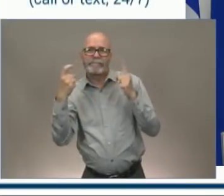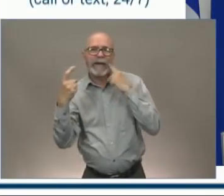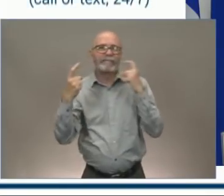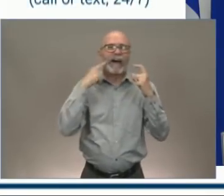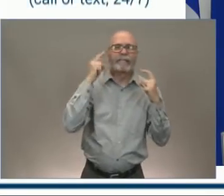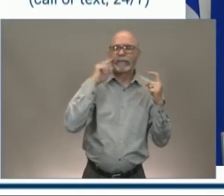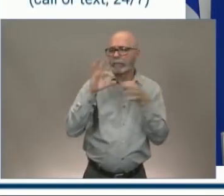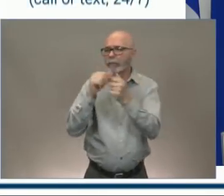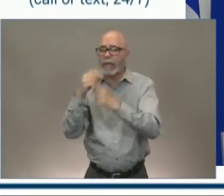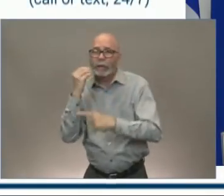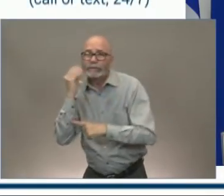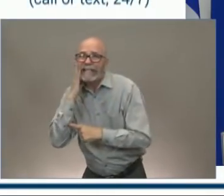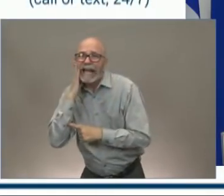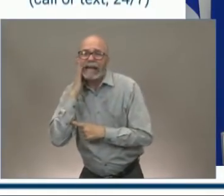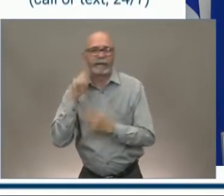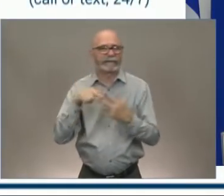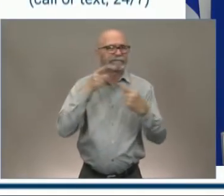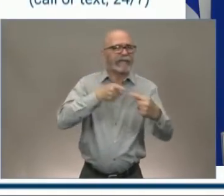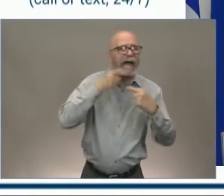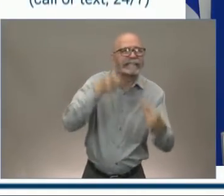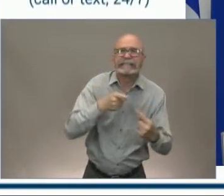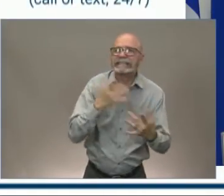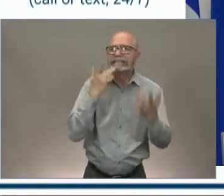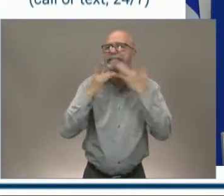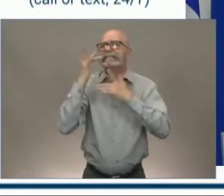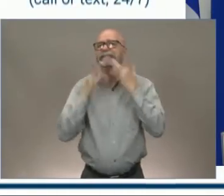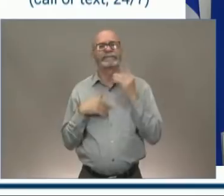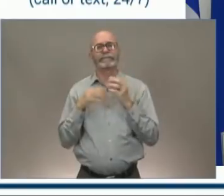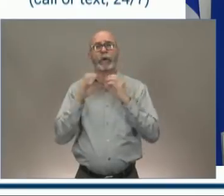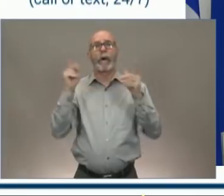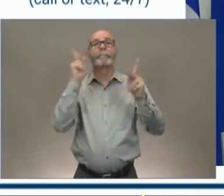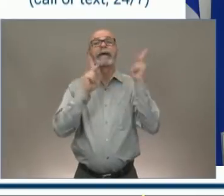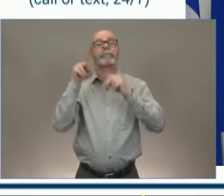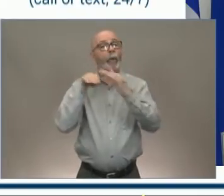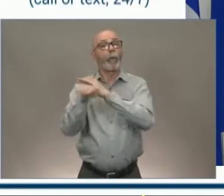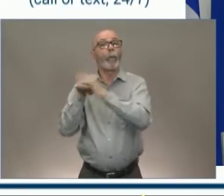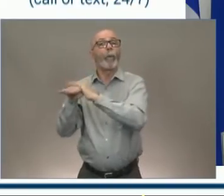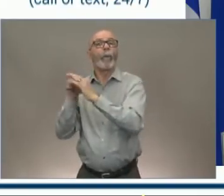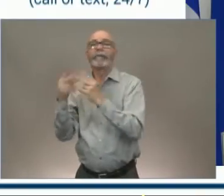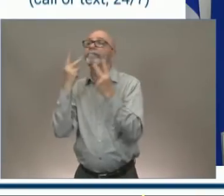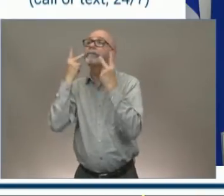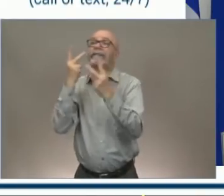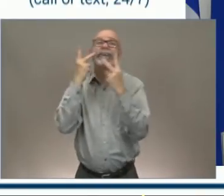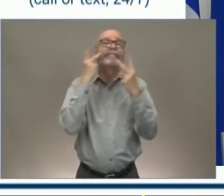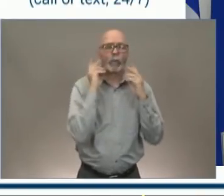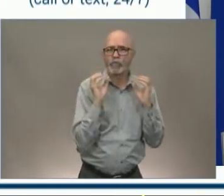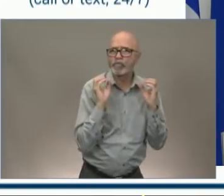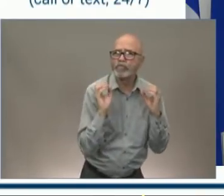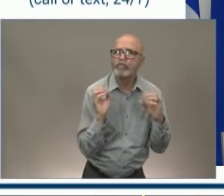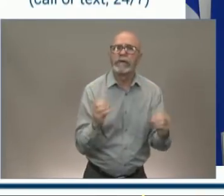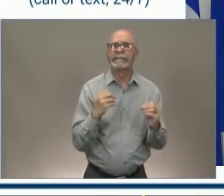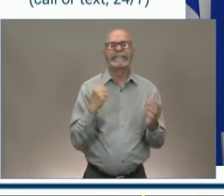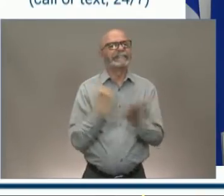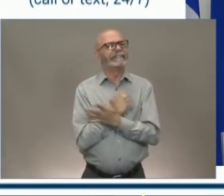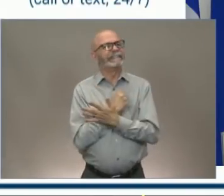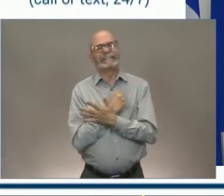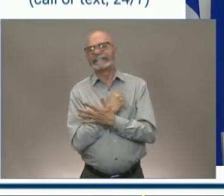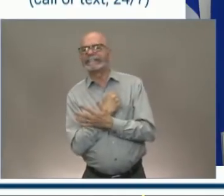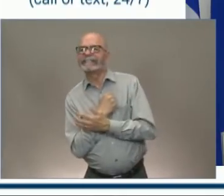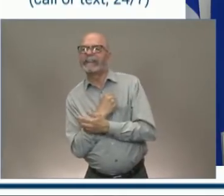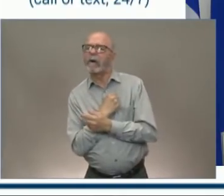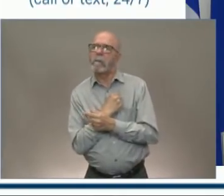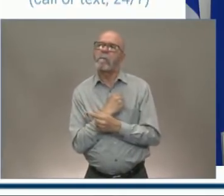Hotels continue to struggle without our visitors coming into the province. So this was the right amount that I thought